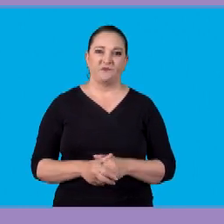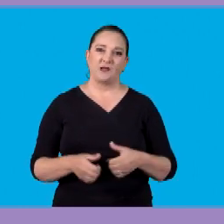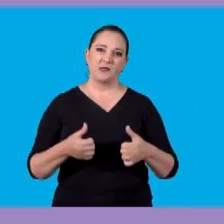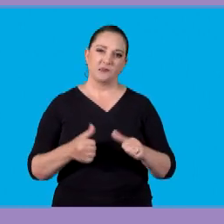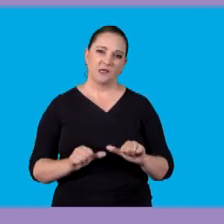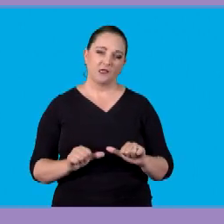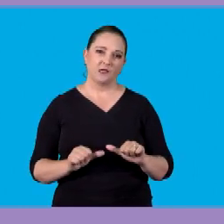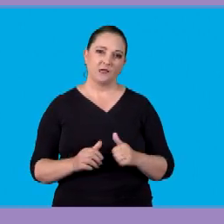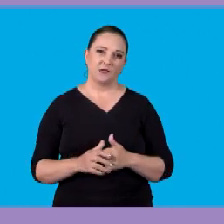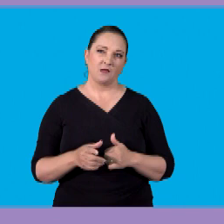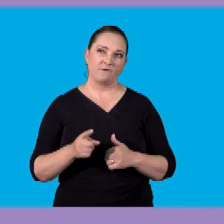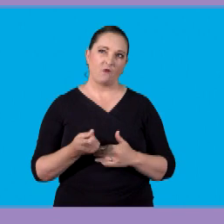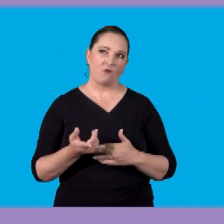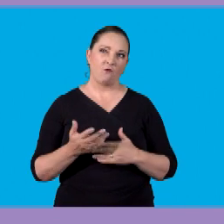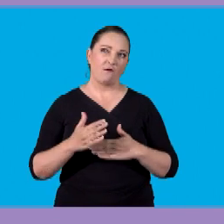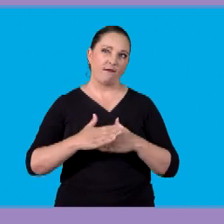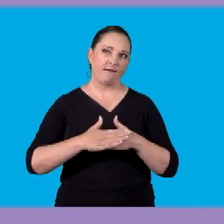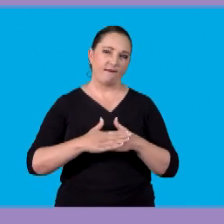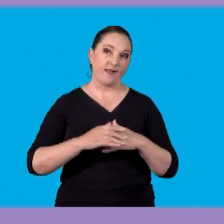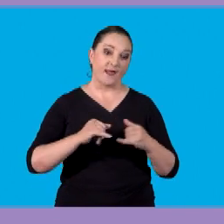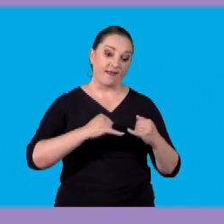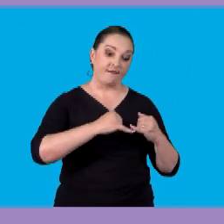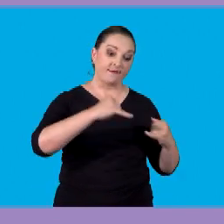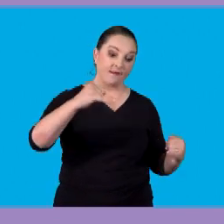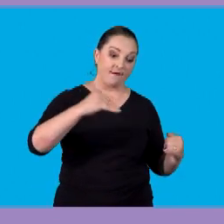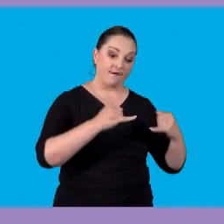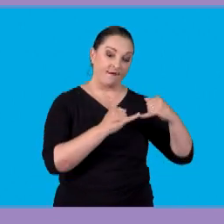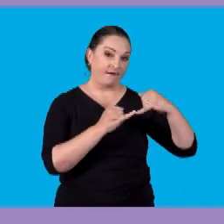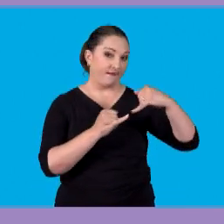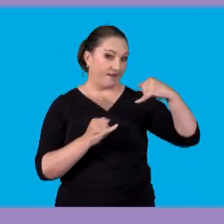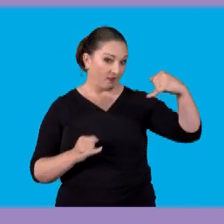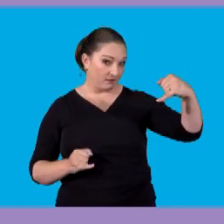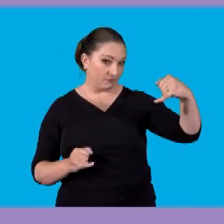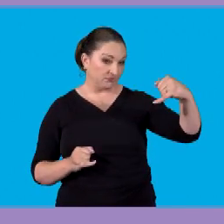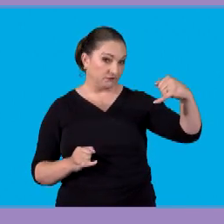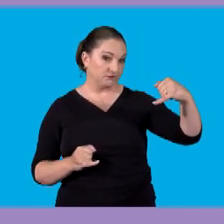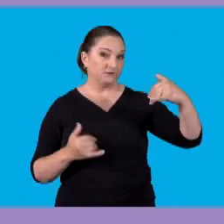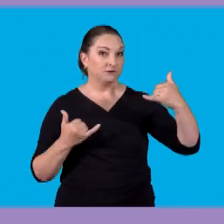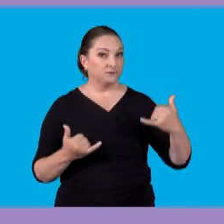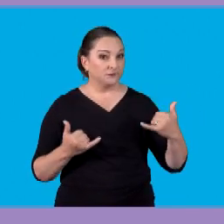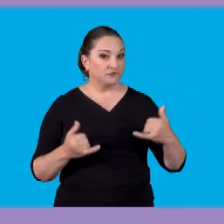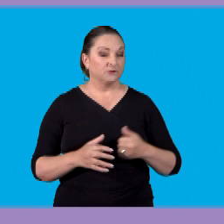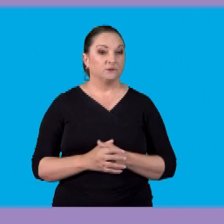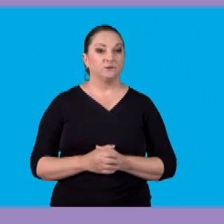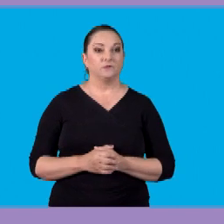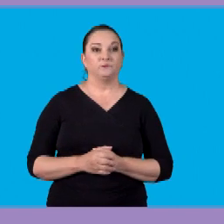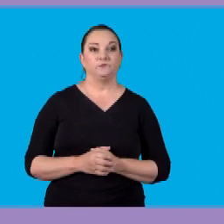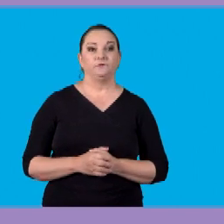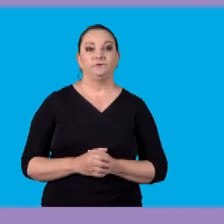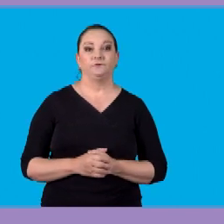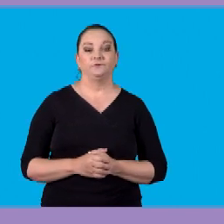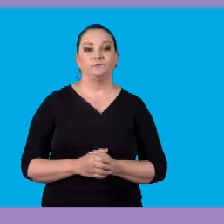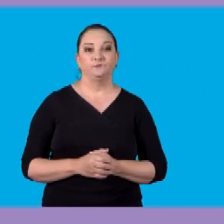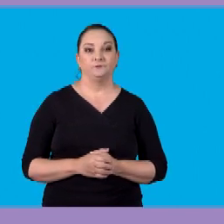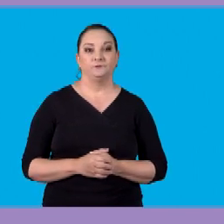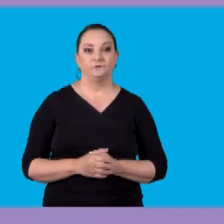equal. Then lastly, when it comes to the diagonals of a parallelogram, so